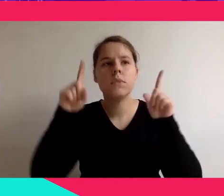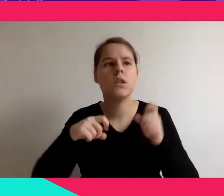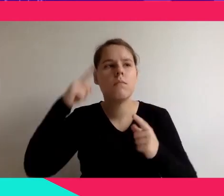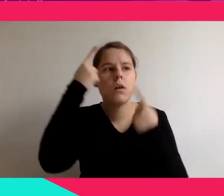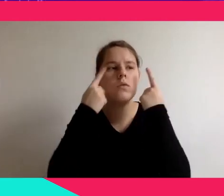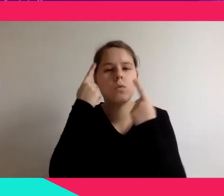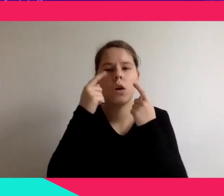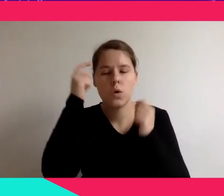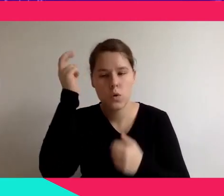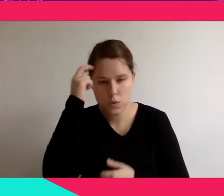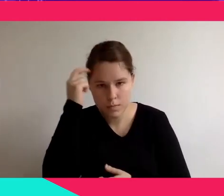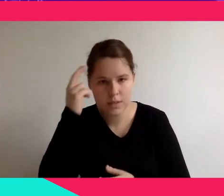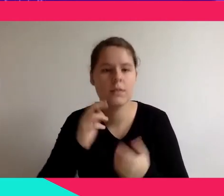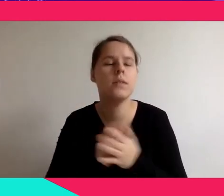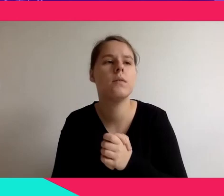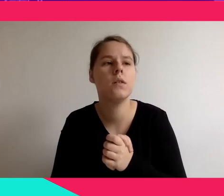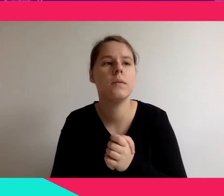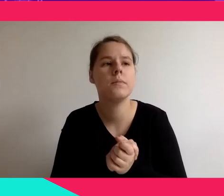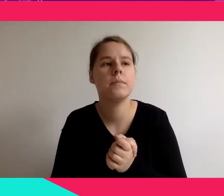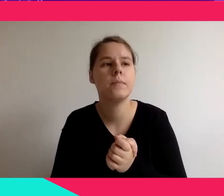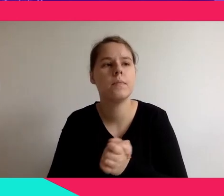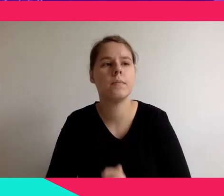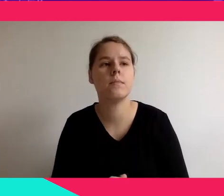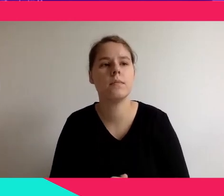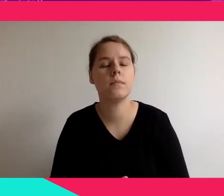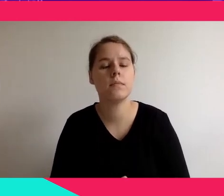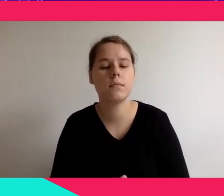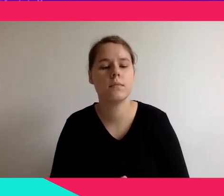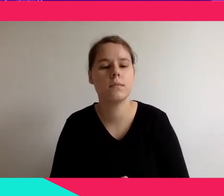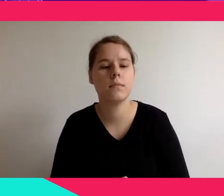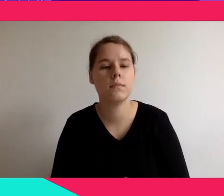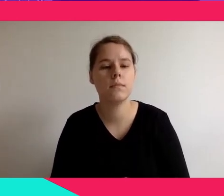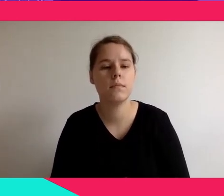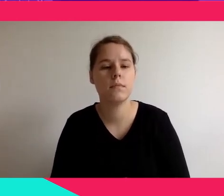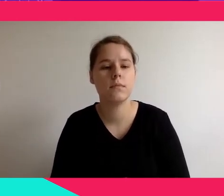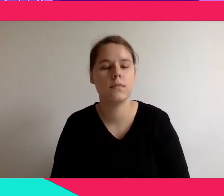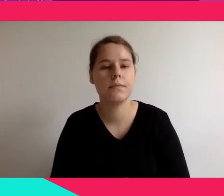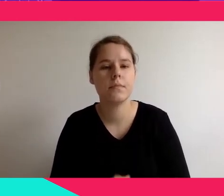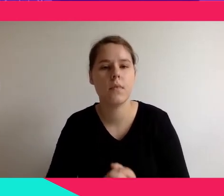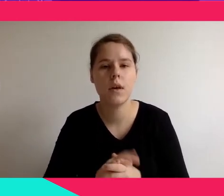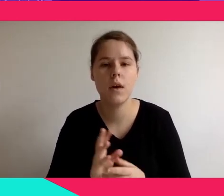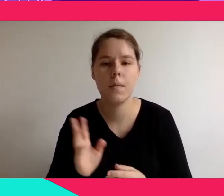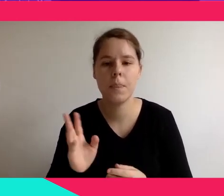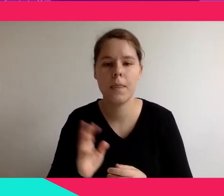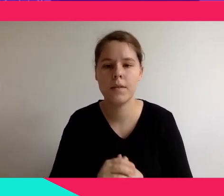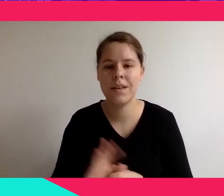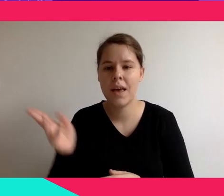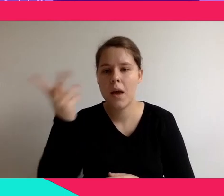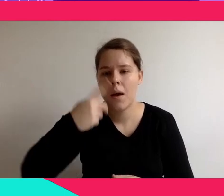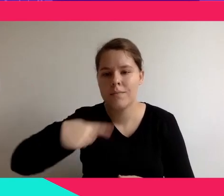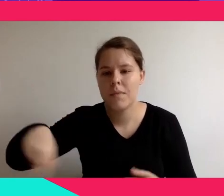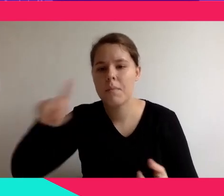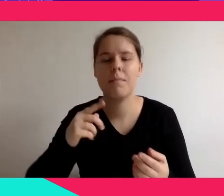we're sort of stretched between different poles in spectrum. We